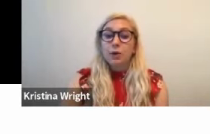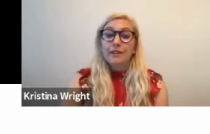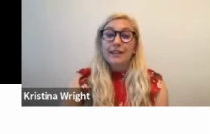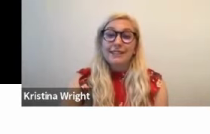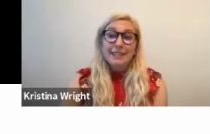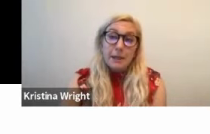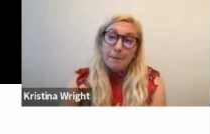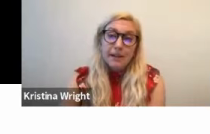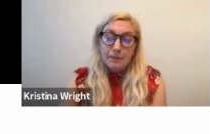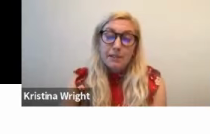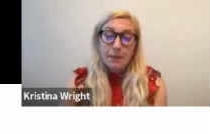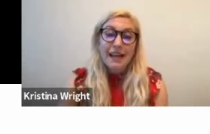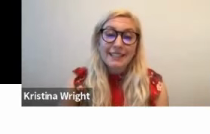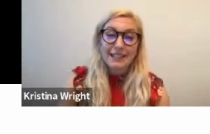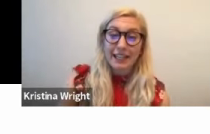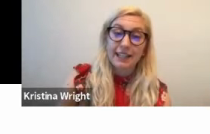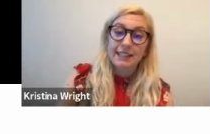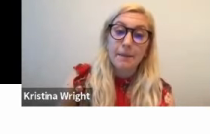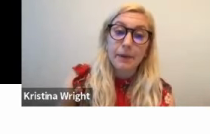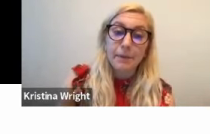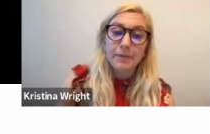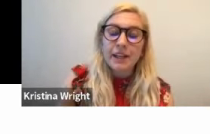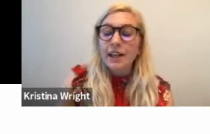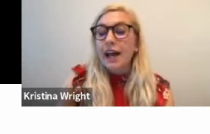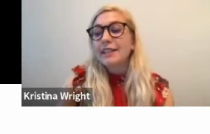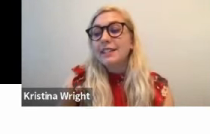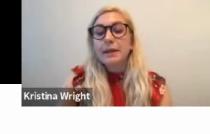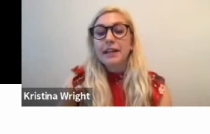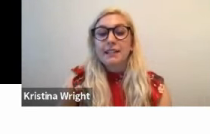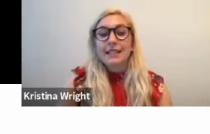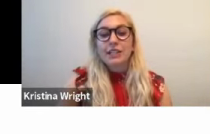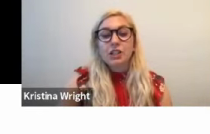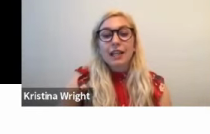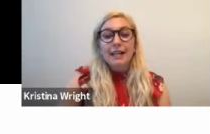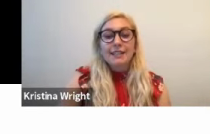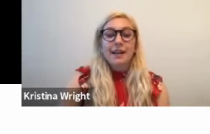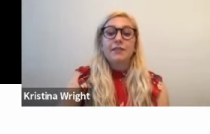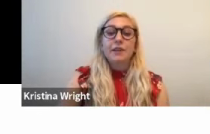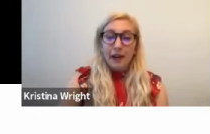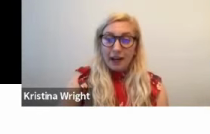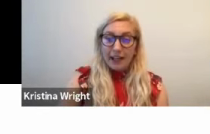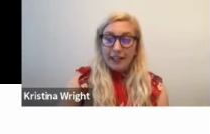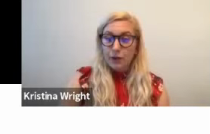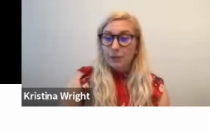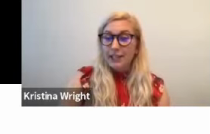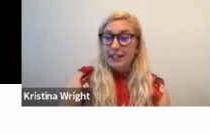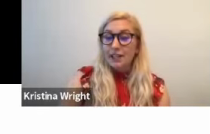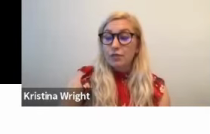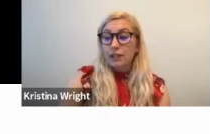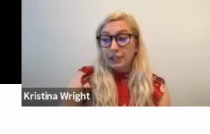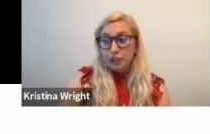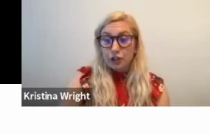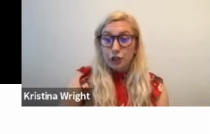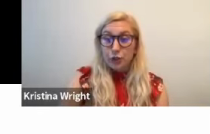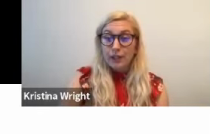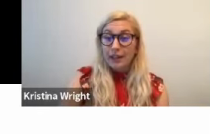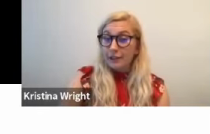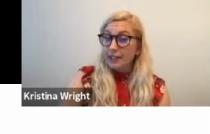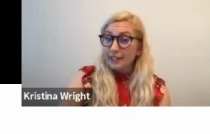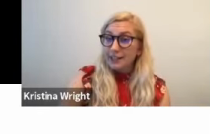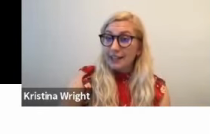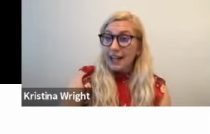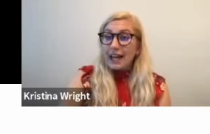this method shows the data as more of a dependent data sample. And this is because each slice of the pie is represented in relation to